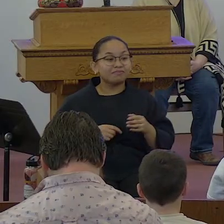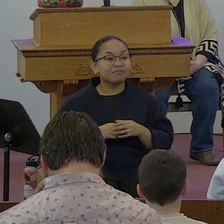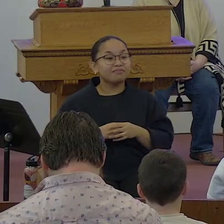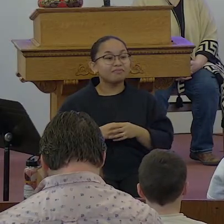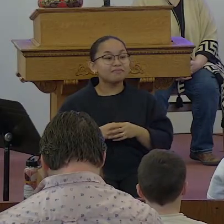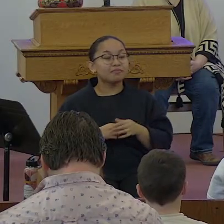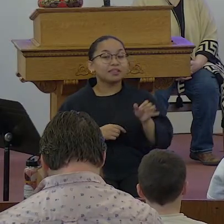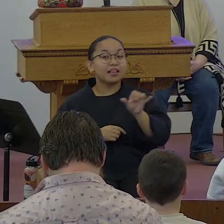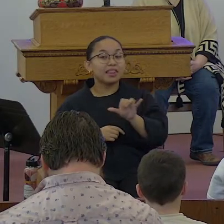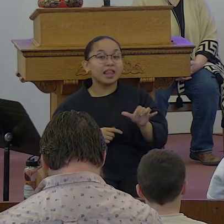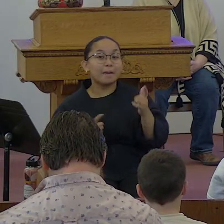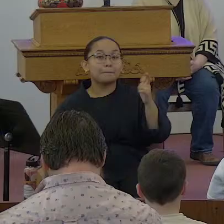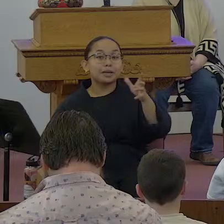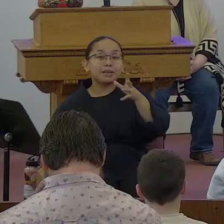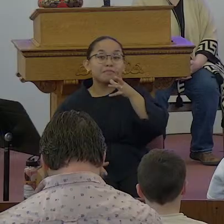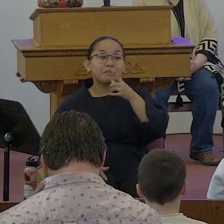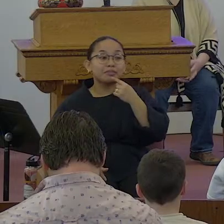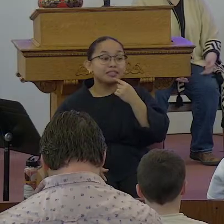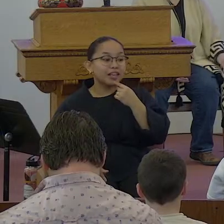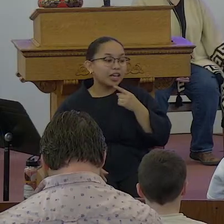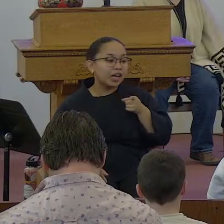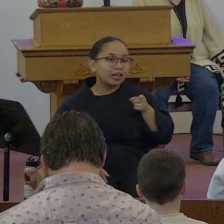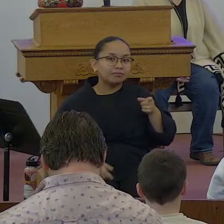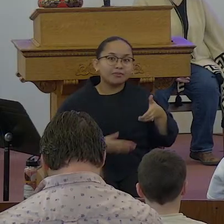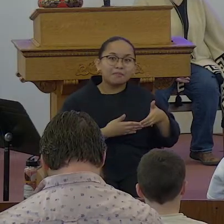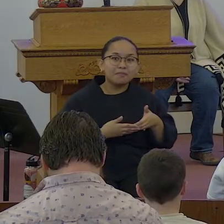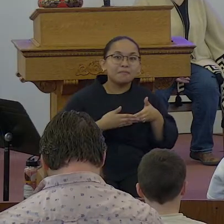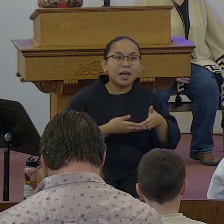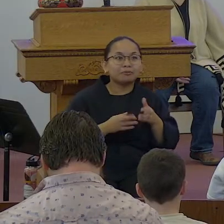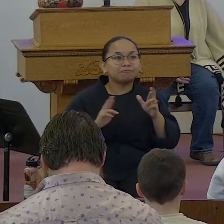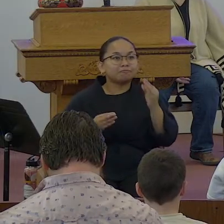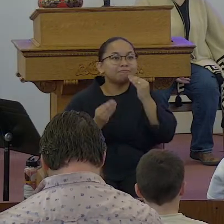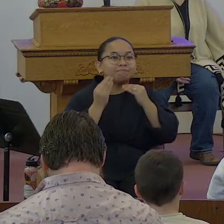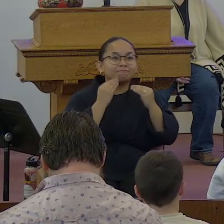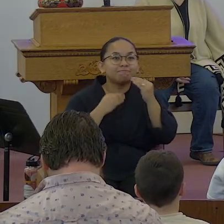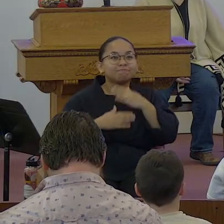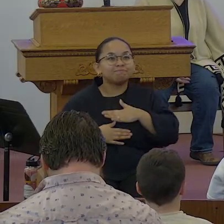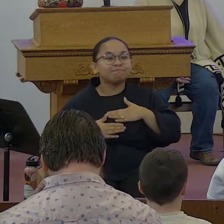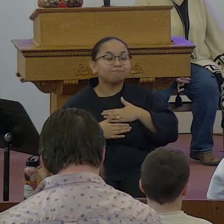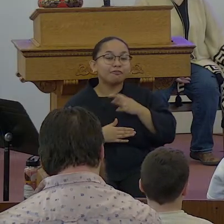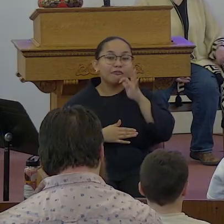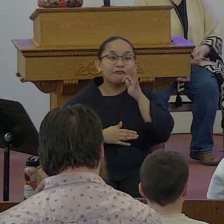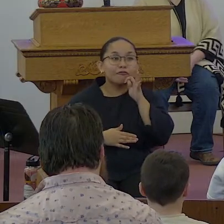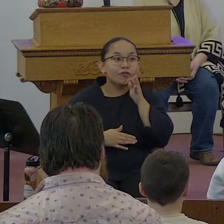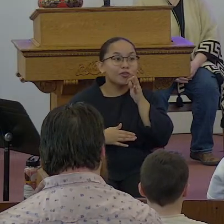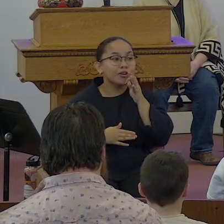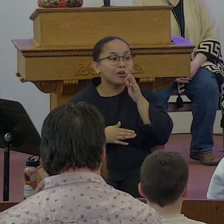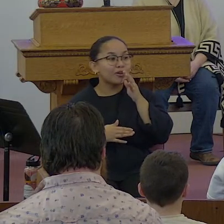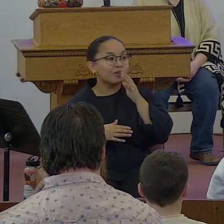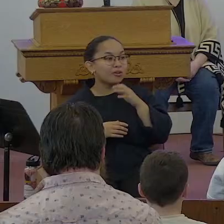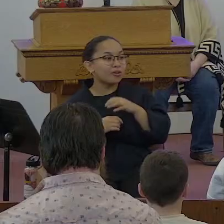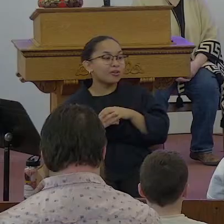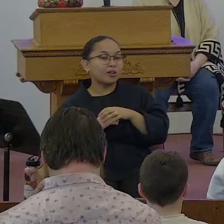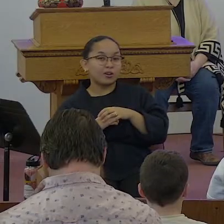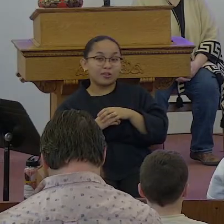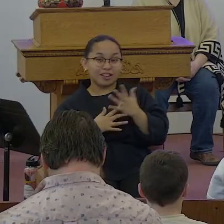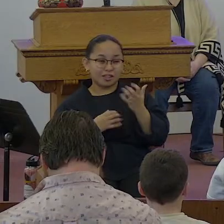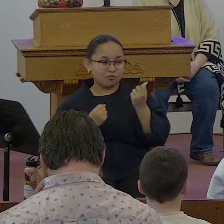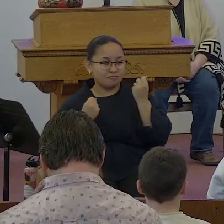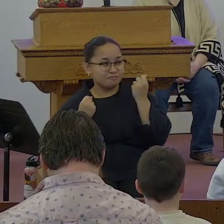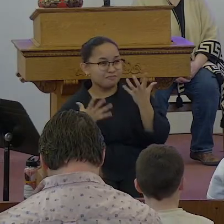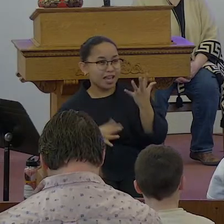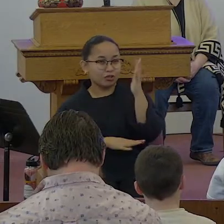Mama said, little baby sucking on a mango, and the grass and the trees and the fruit all over the